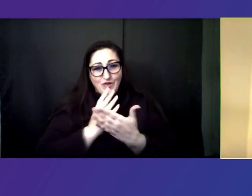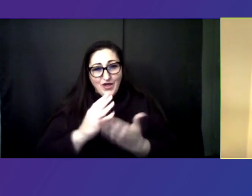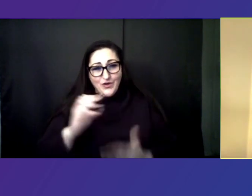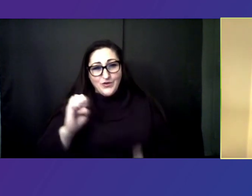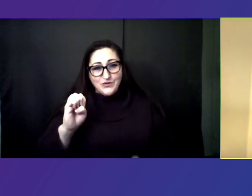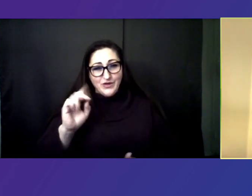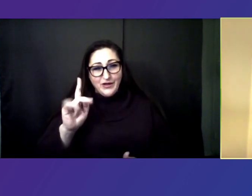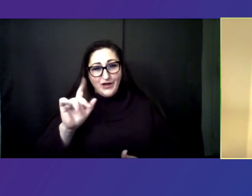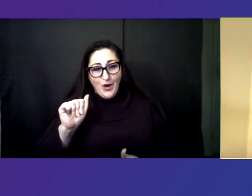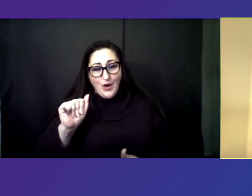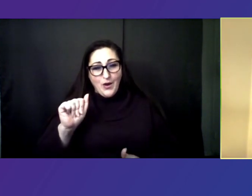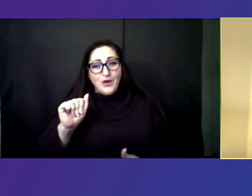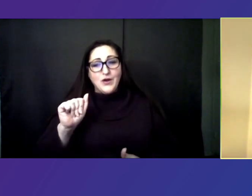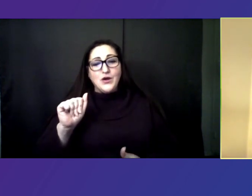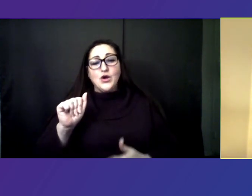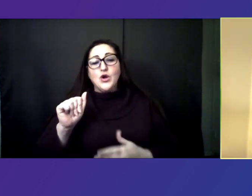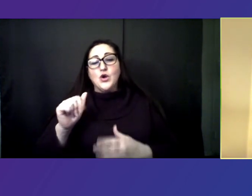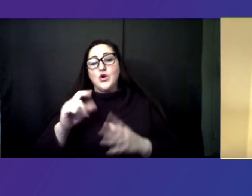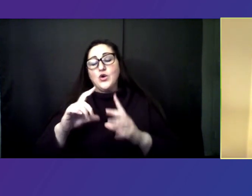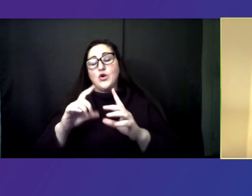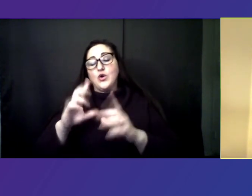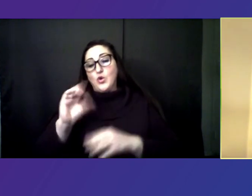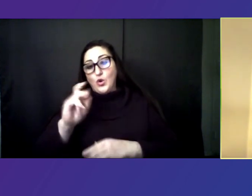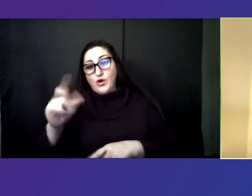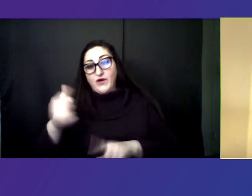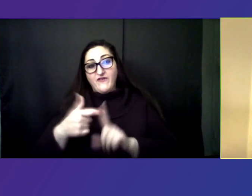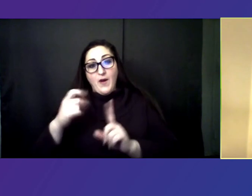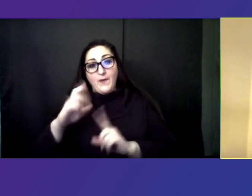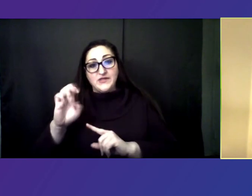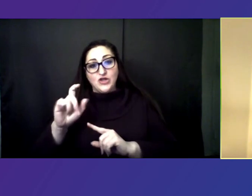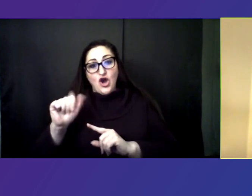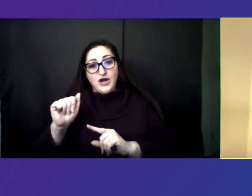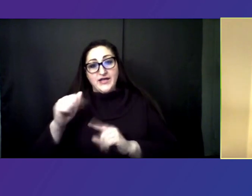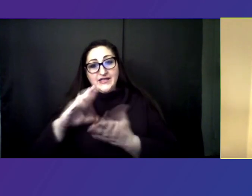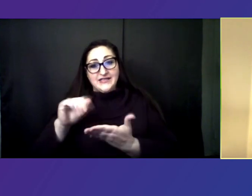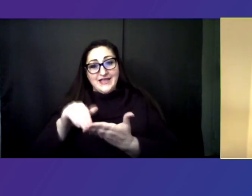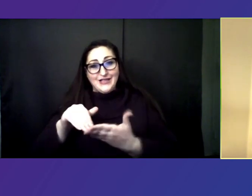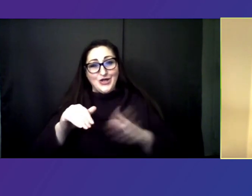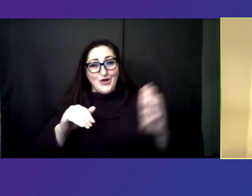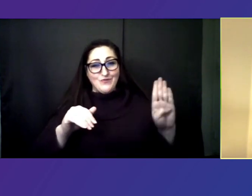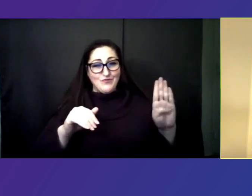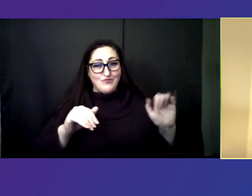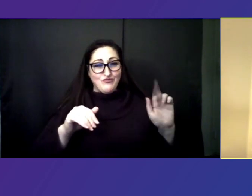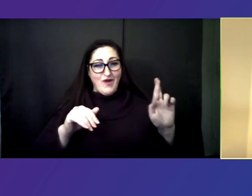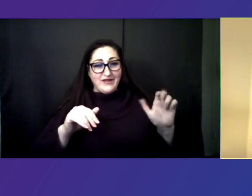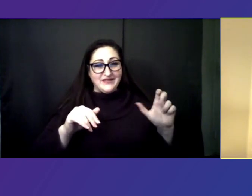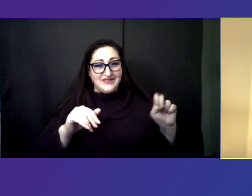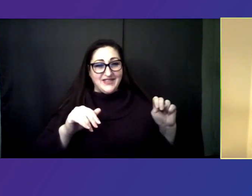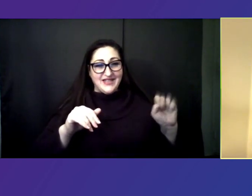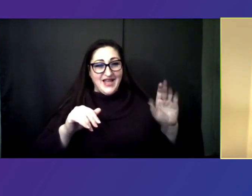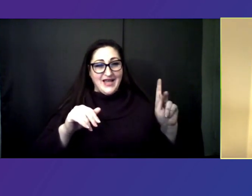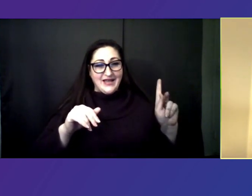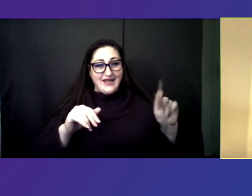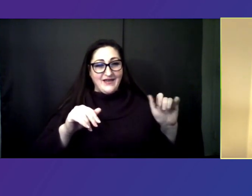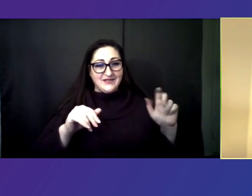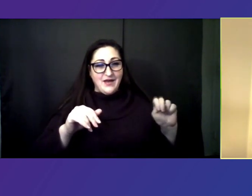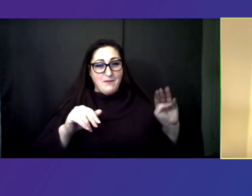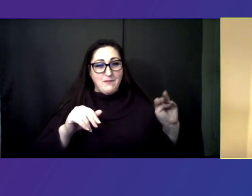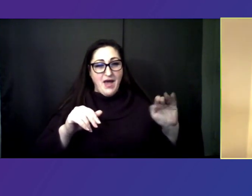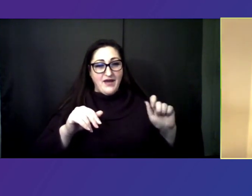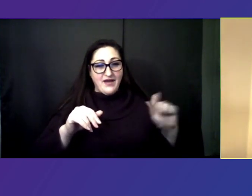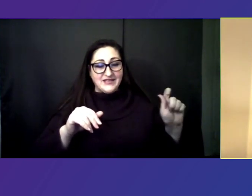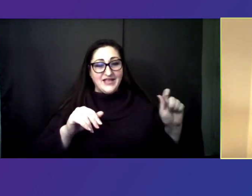captioner from Biscardi Center, and Brandon Kazin-Maddox and Candice Davider from LC